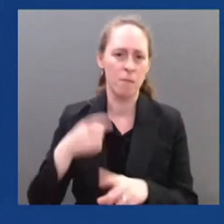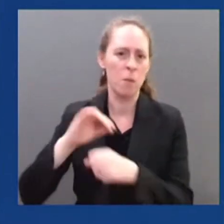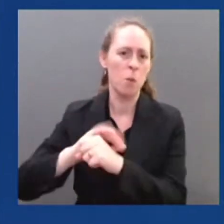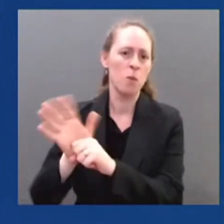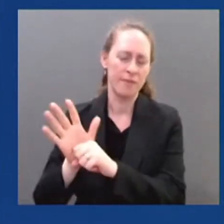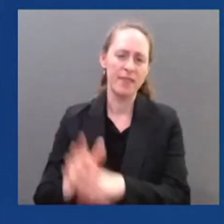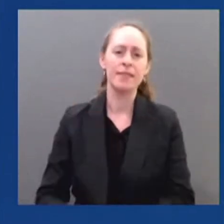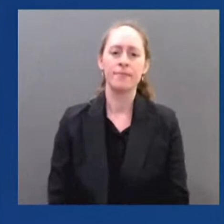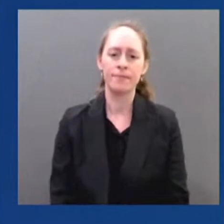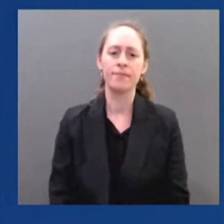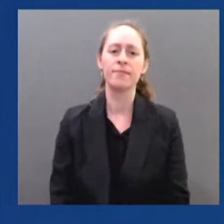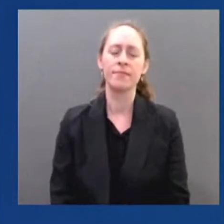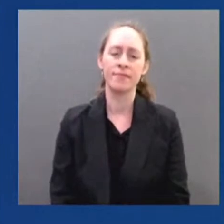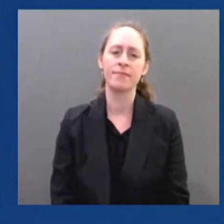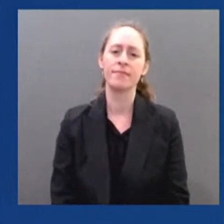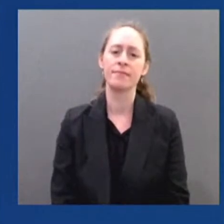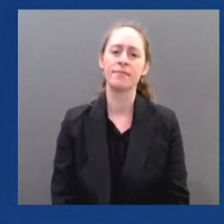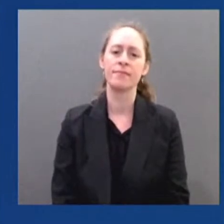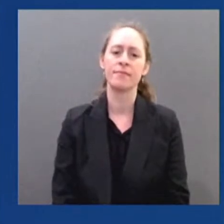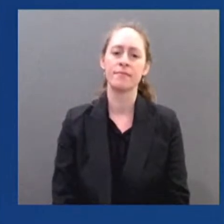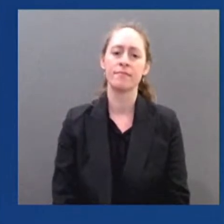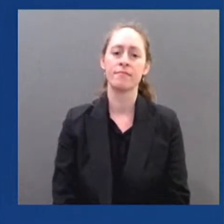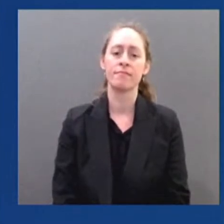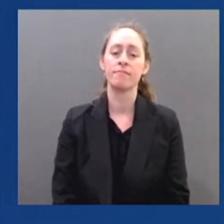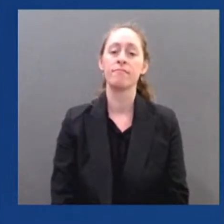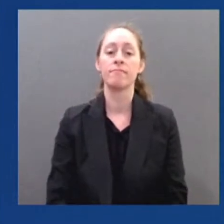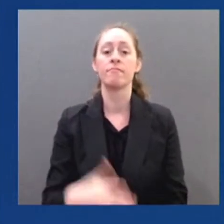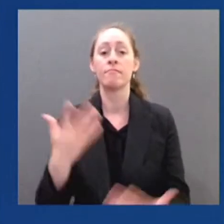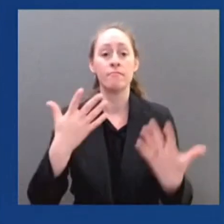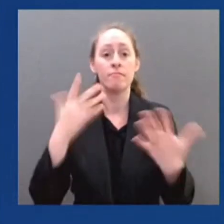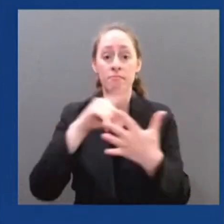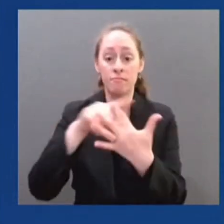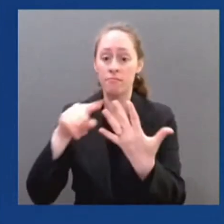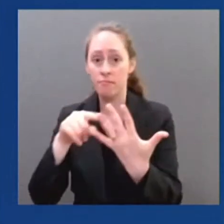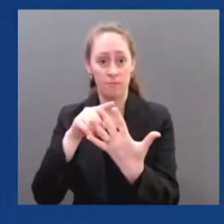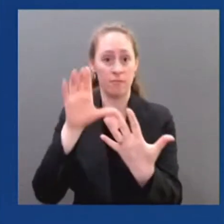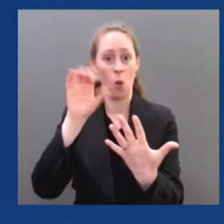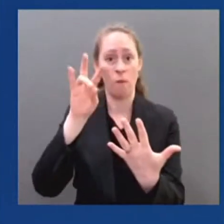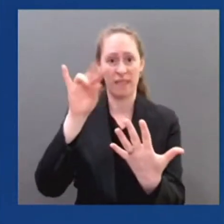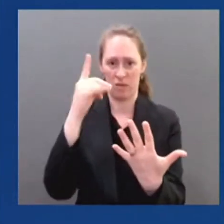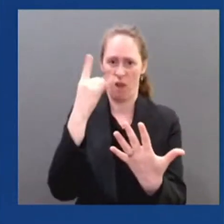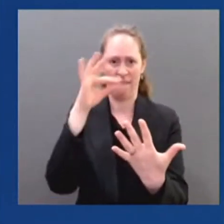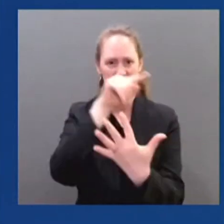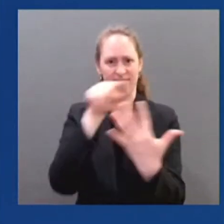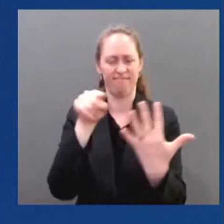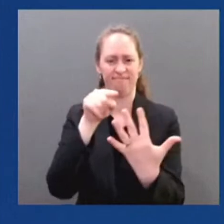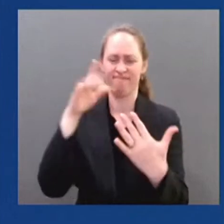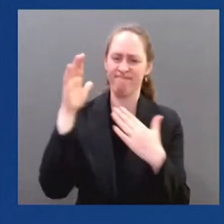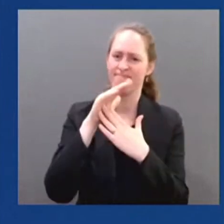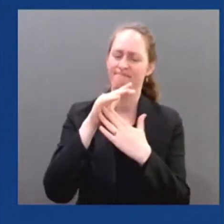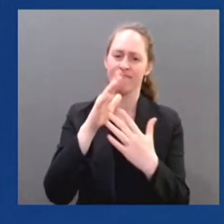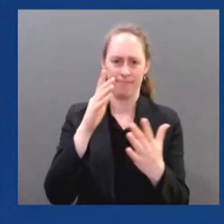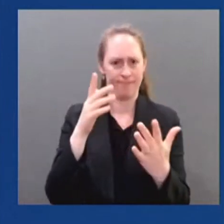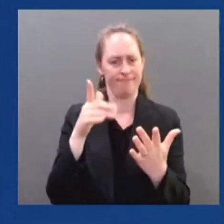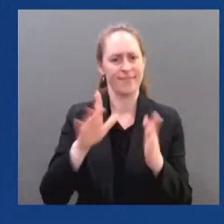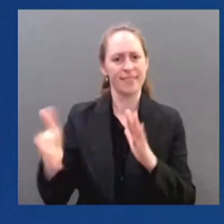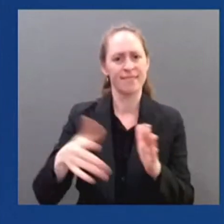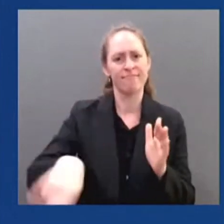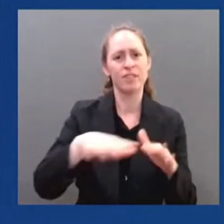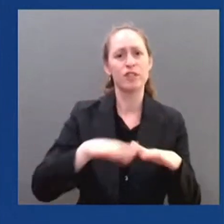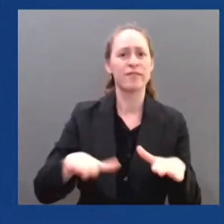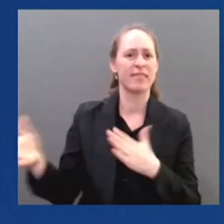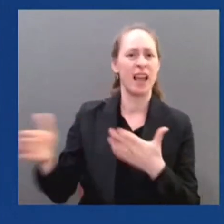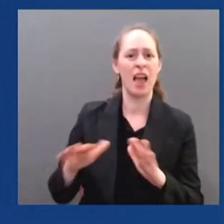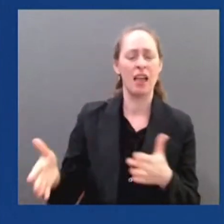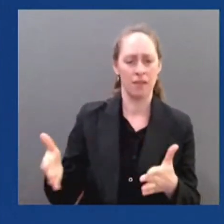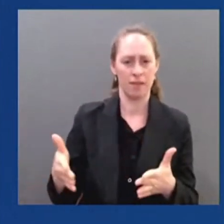among the top 5 leading causes of death in every age group of children under the age of 19, and the #1